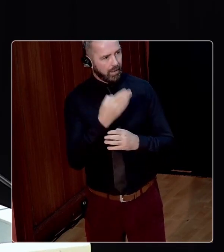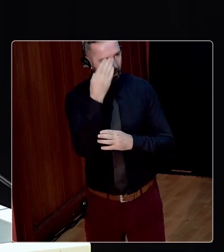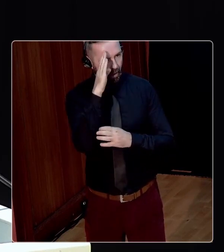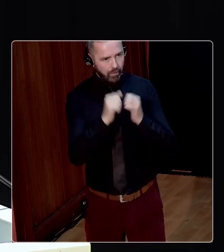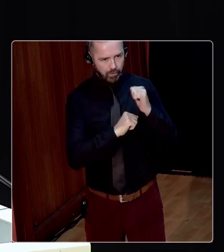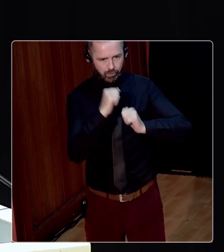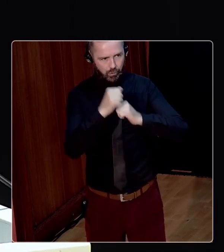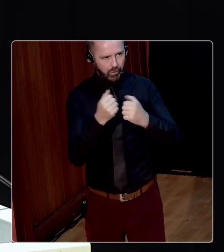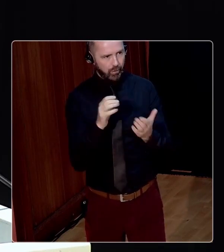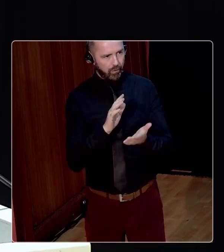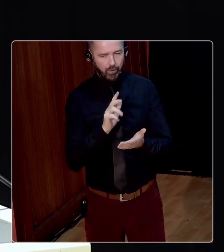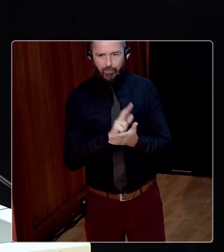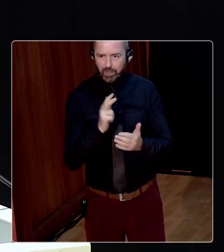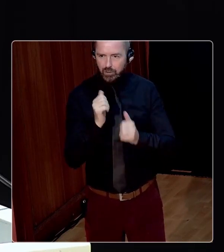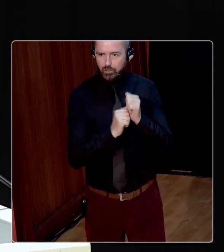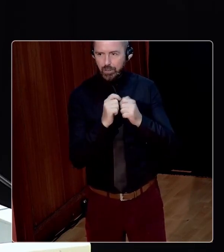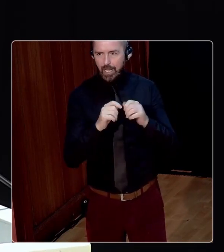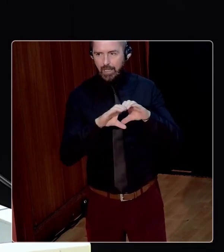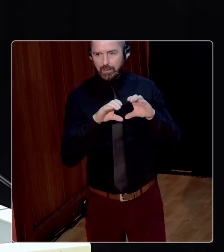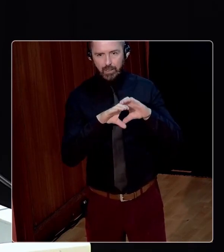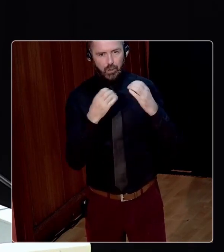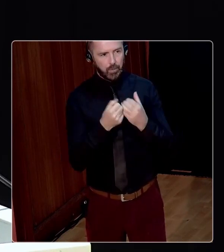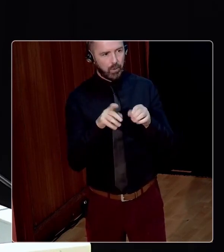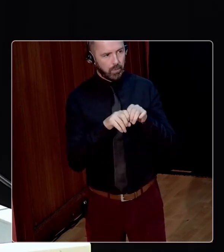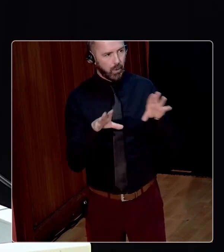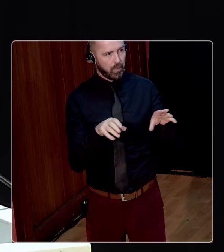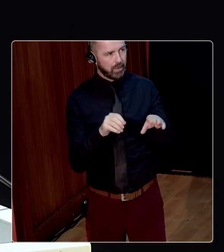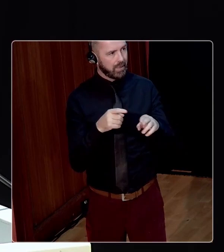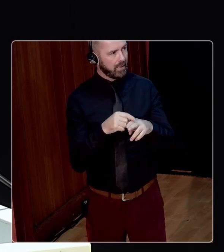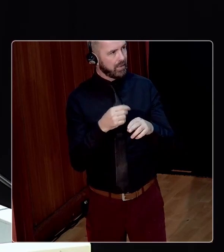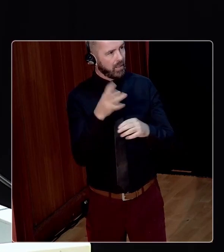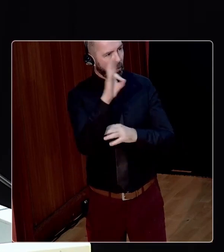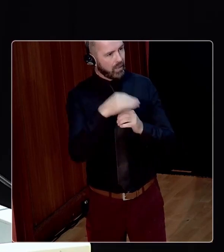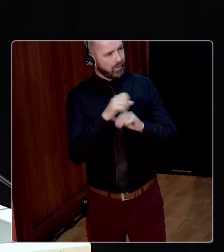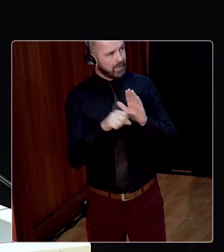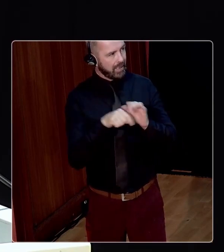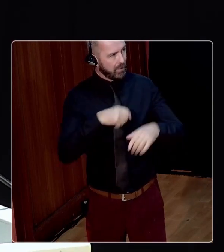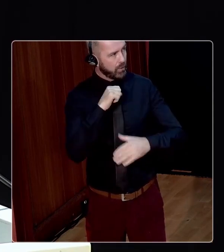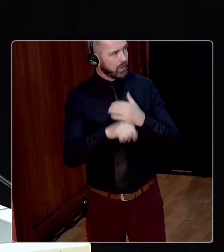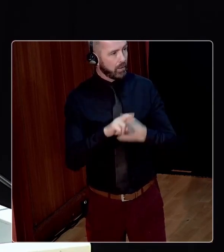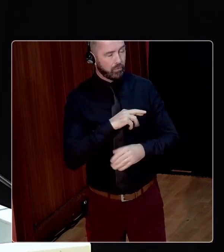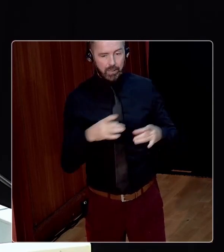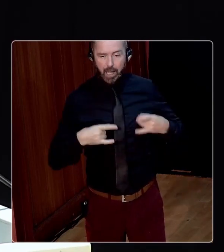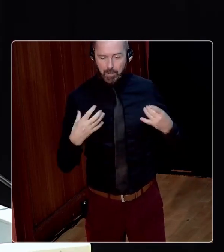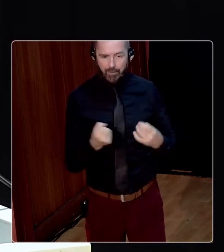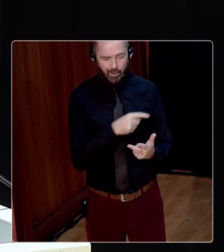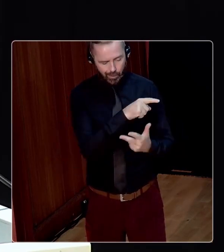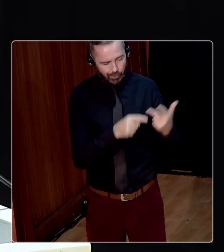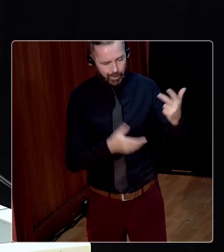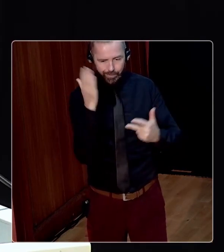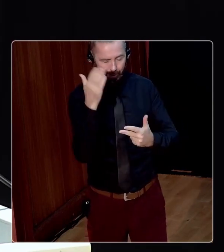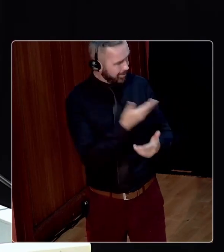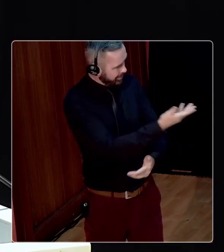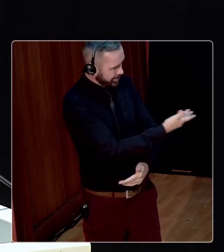structure, official structures and communities in the publish on the question of state to today. I'm very happy that we have three excellent